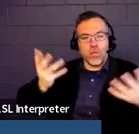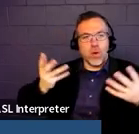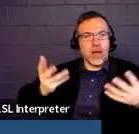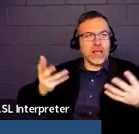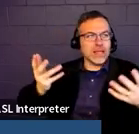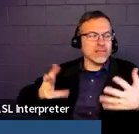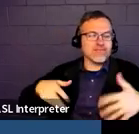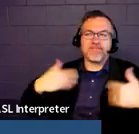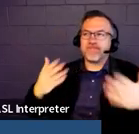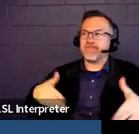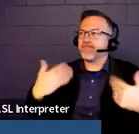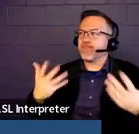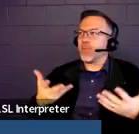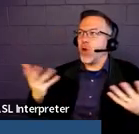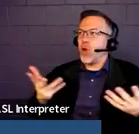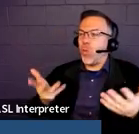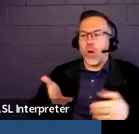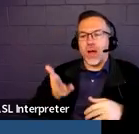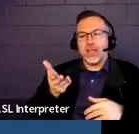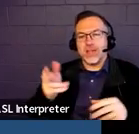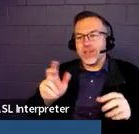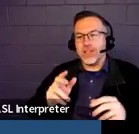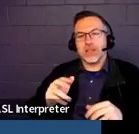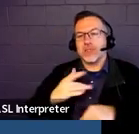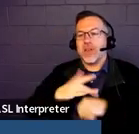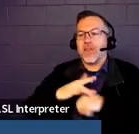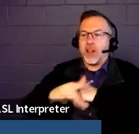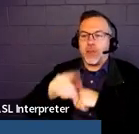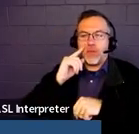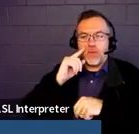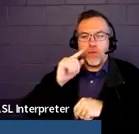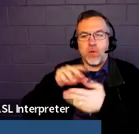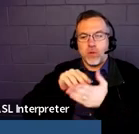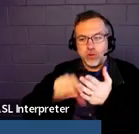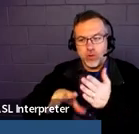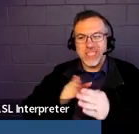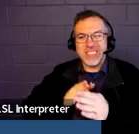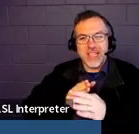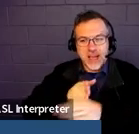what is there for them after they graduate.